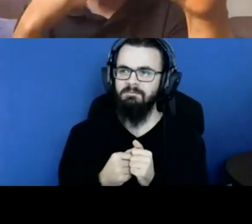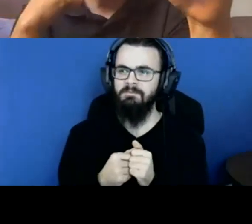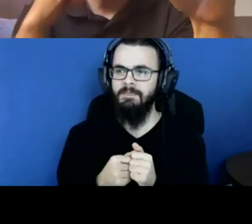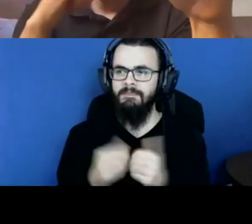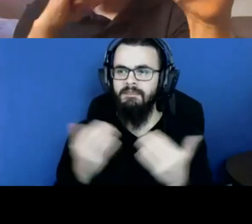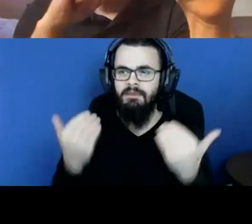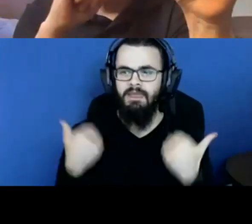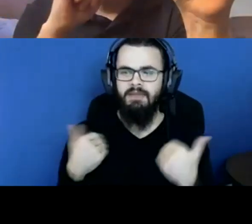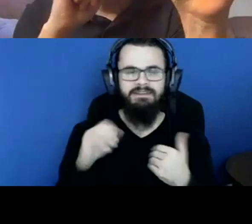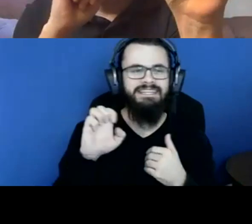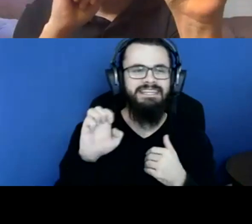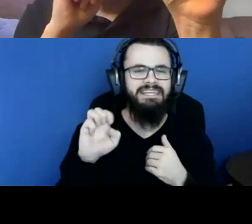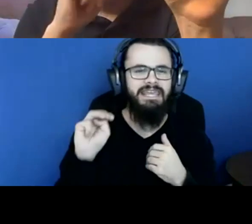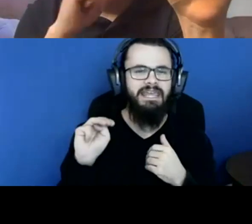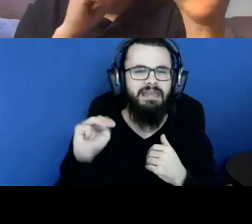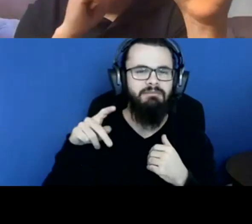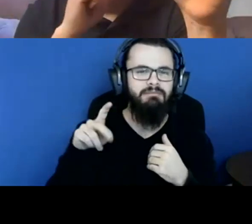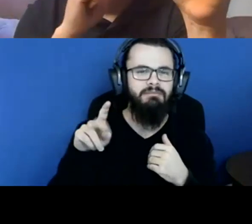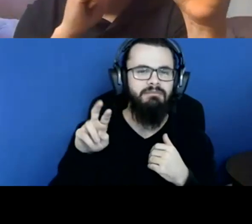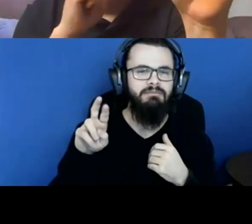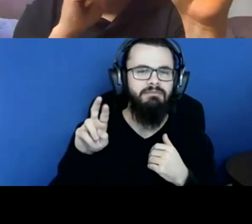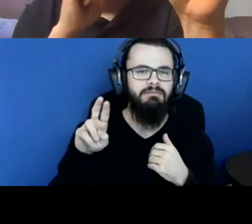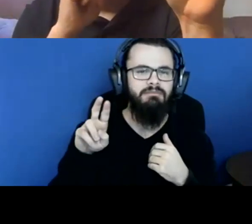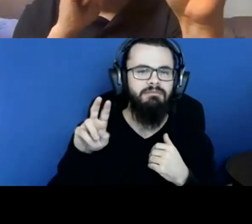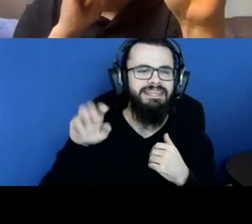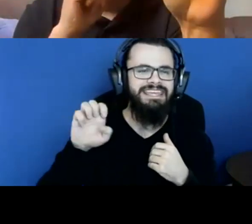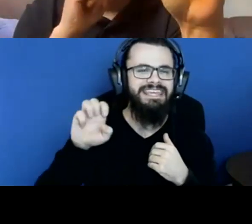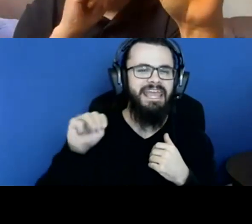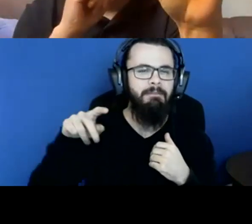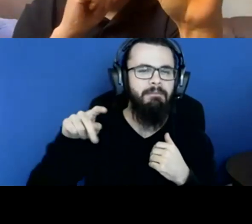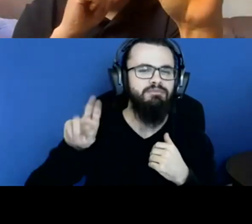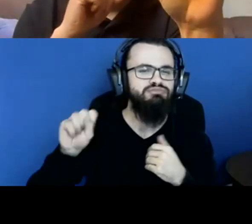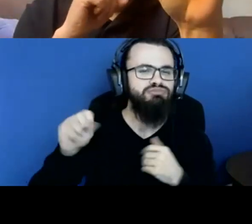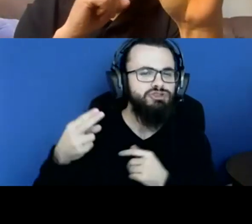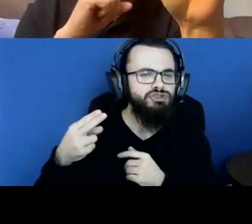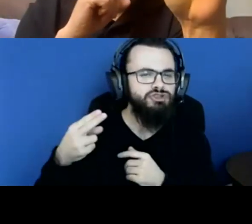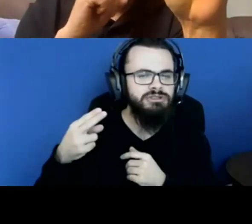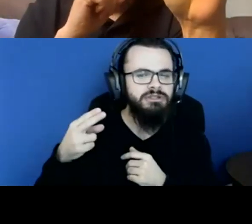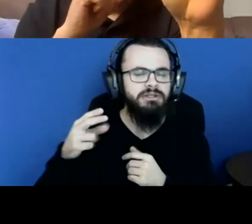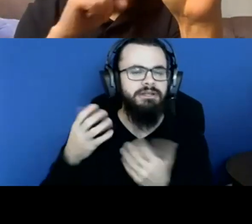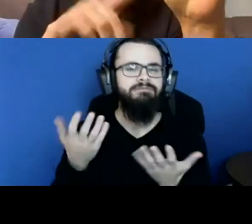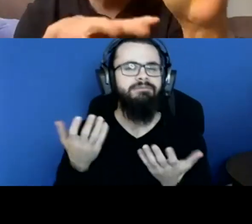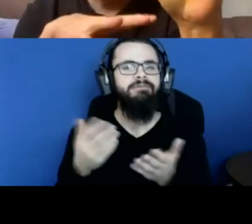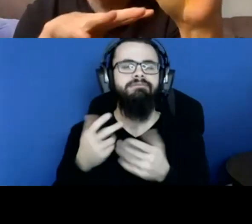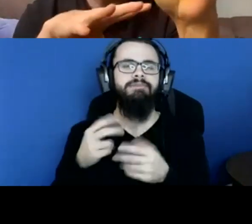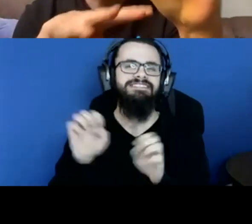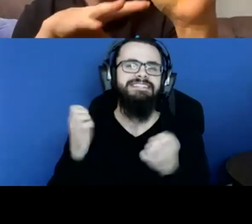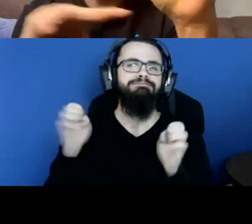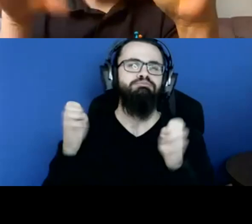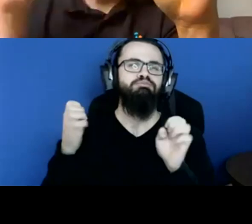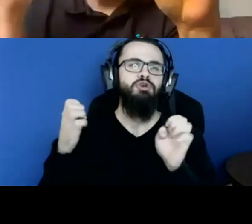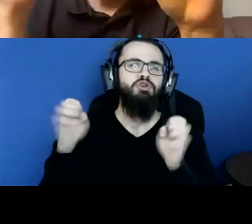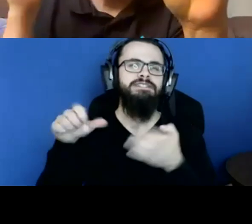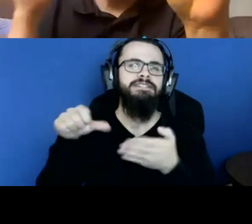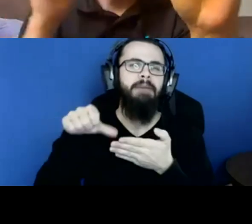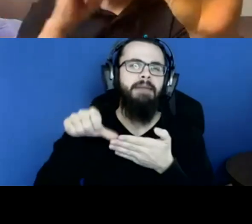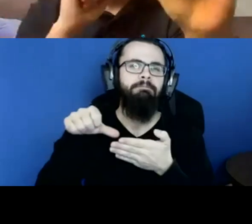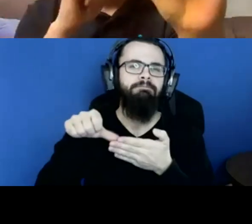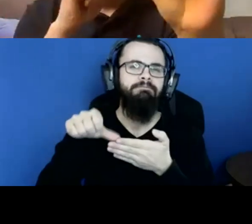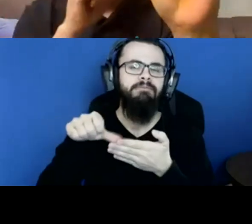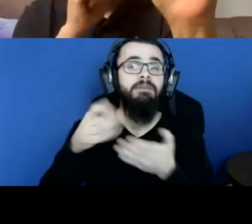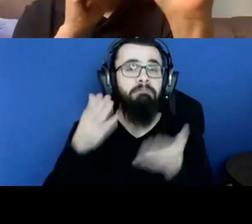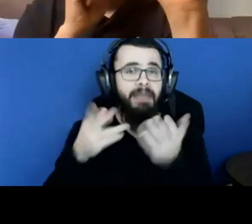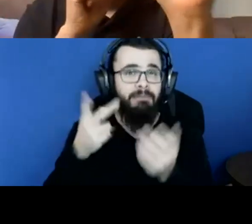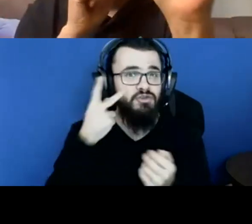M-purse. It's an emergency button. You might see it on TV a lot, but it's a whole lot different than what's on